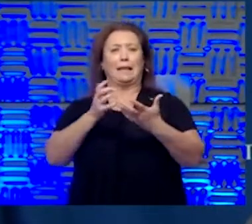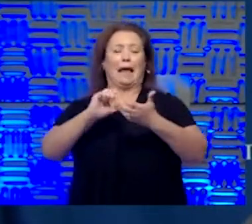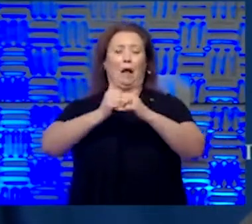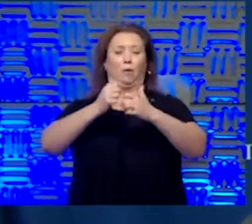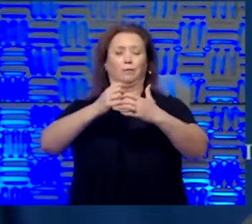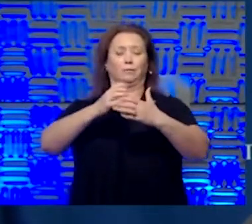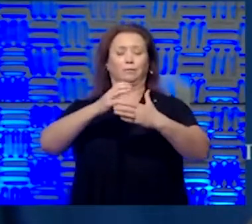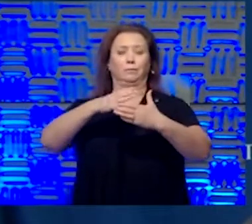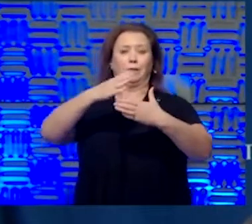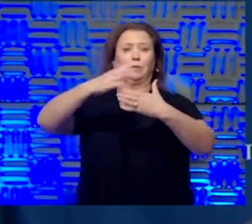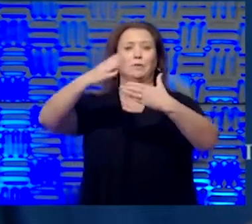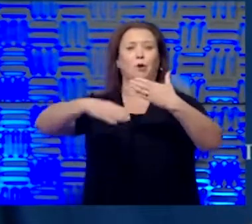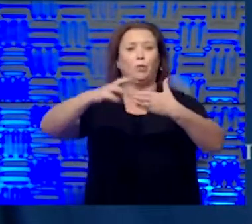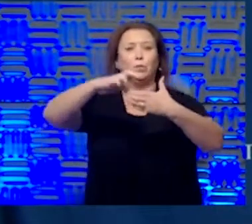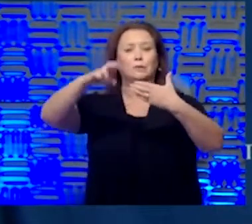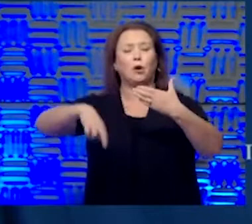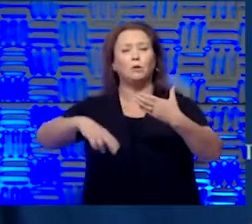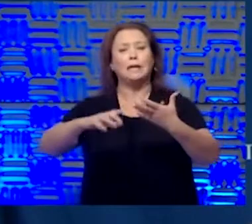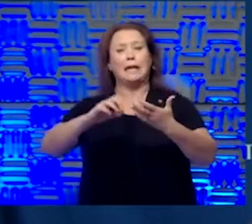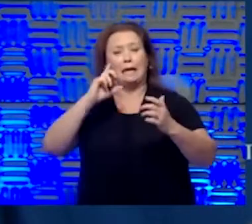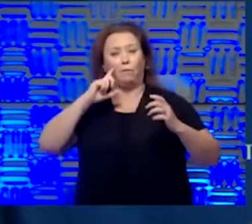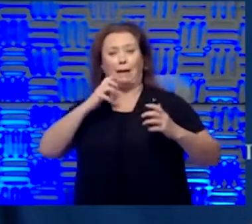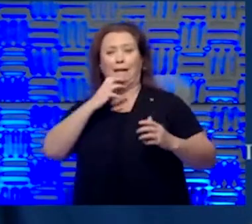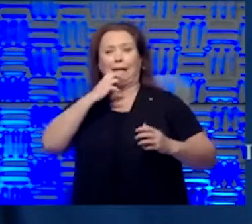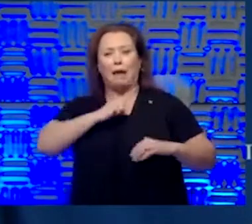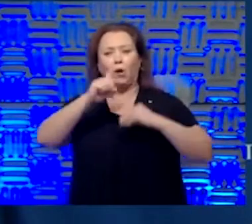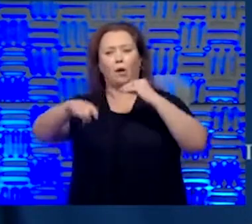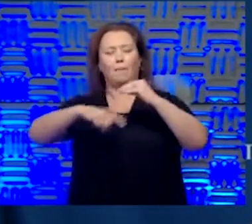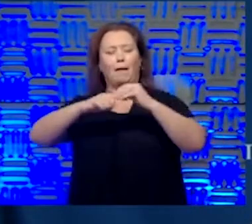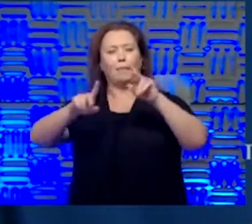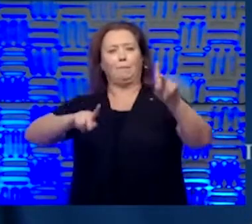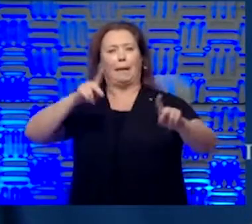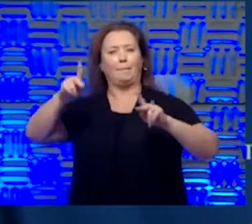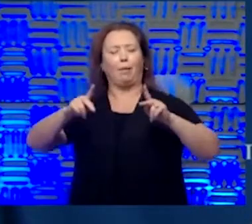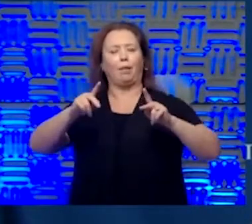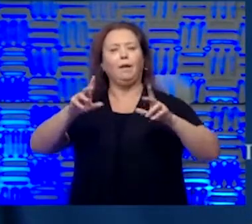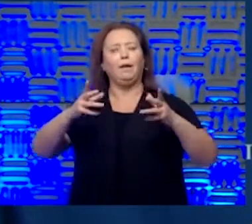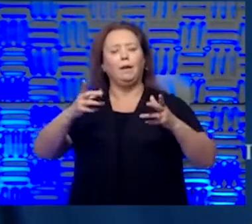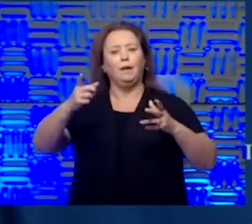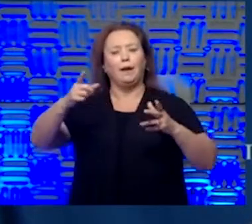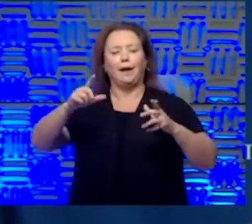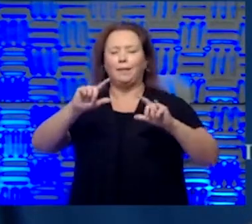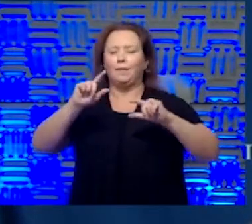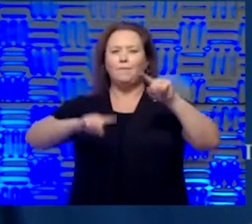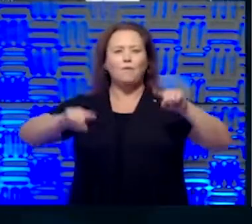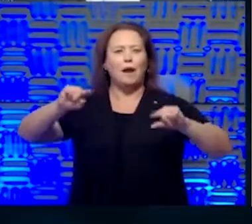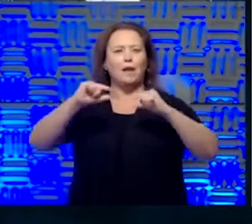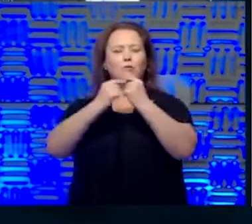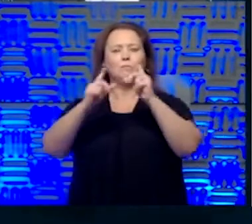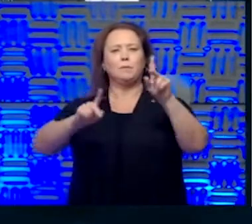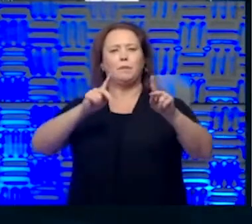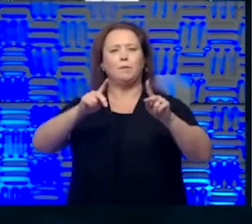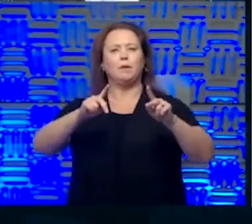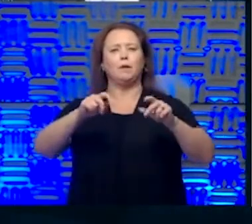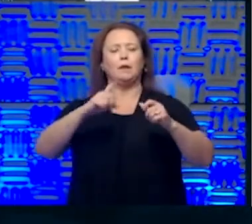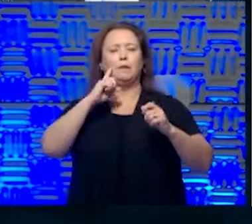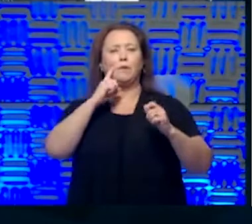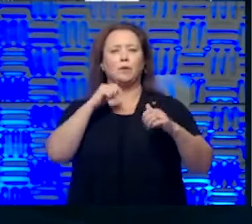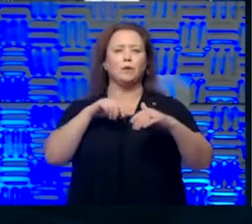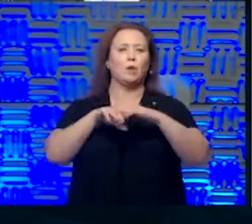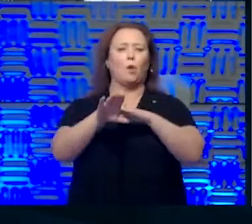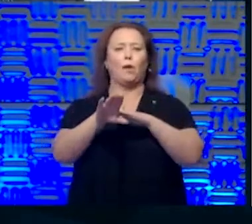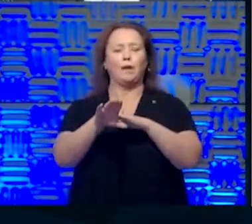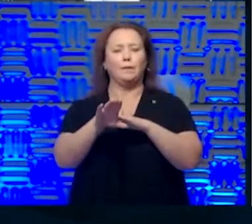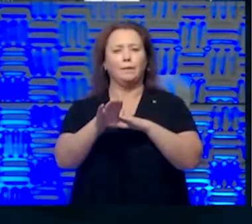if we care about the whole region and the whole population, I think this health system and others know that we have to do that. So Logan, you can just jump in and I'll